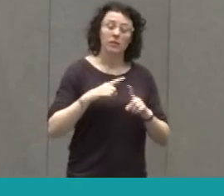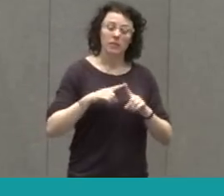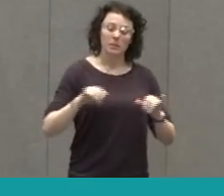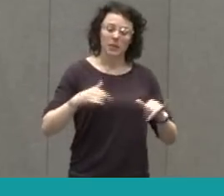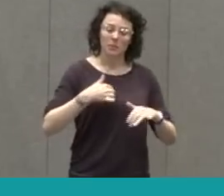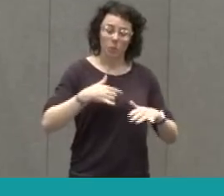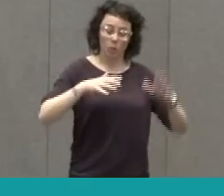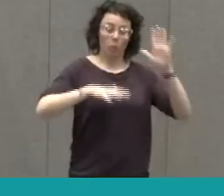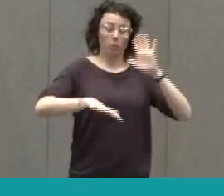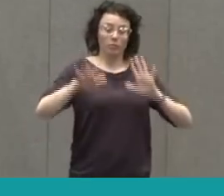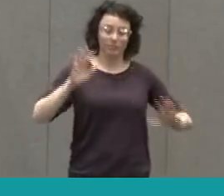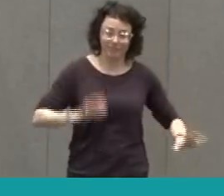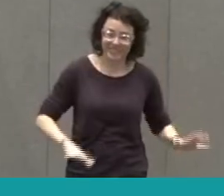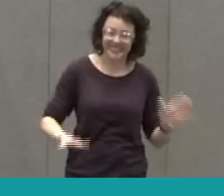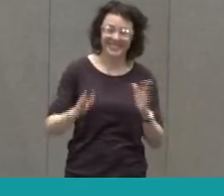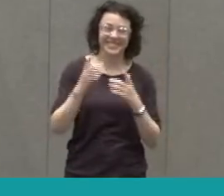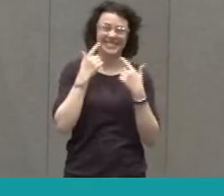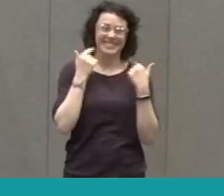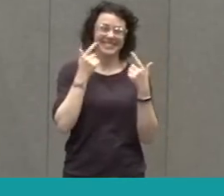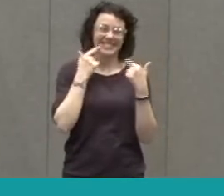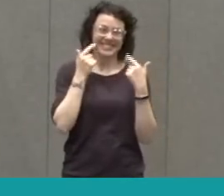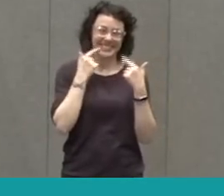Whoa!